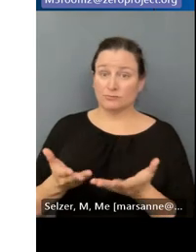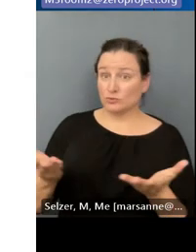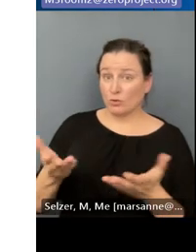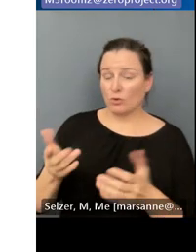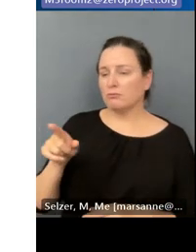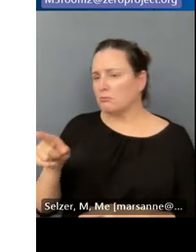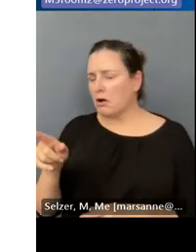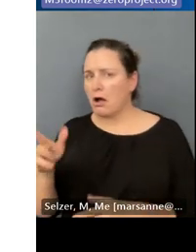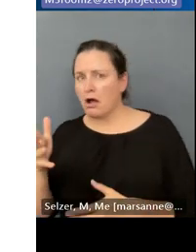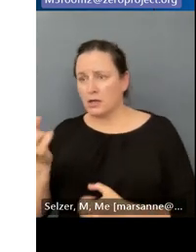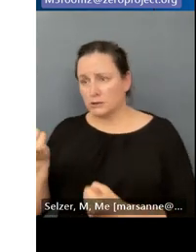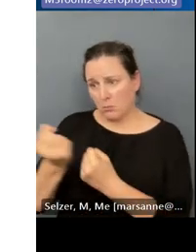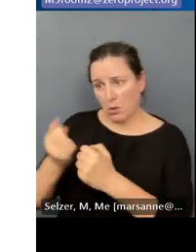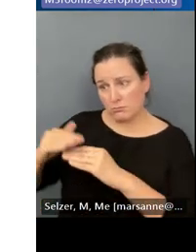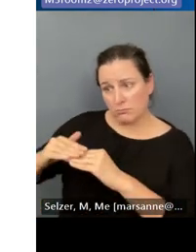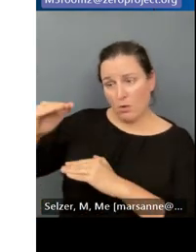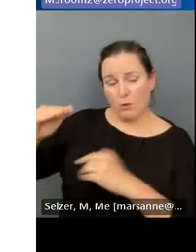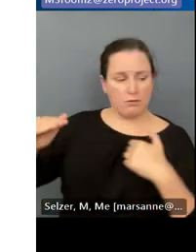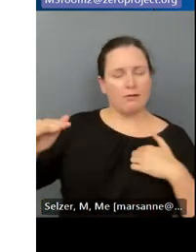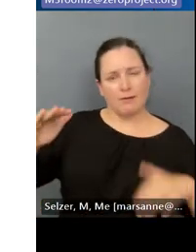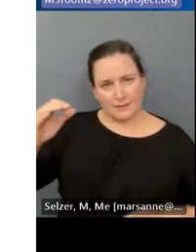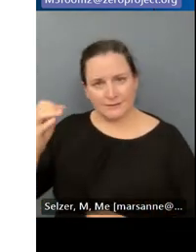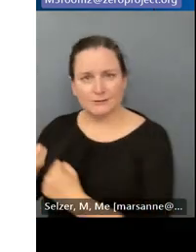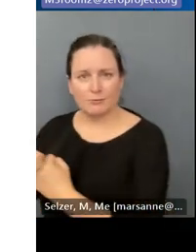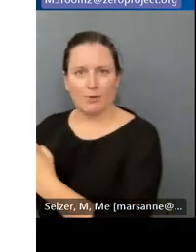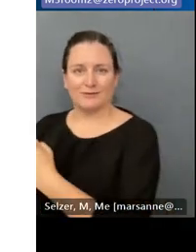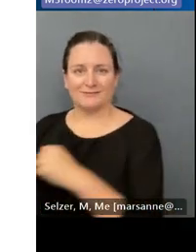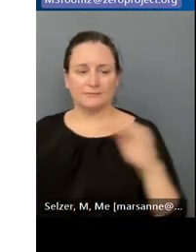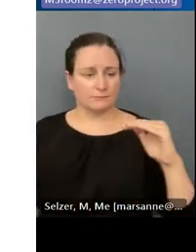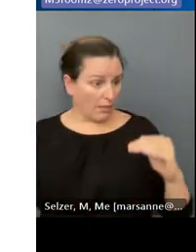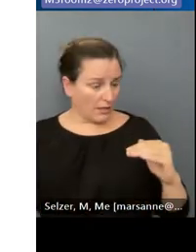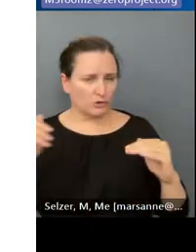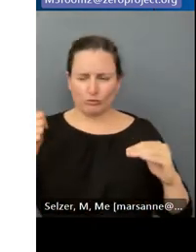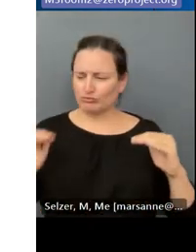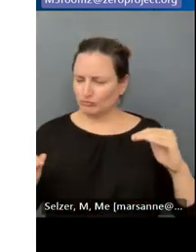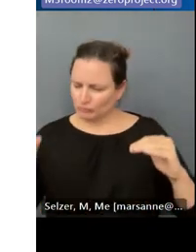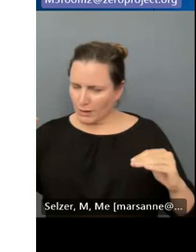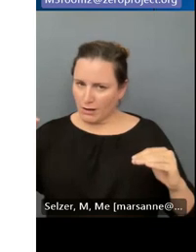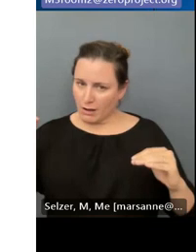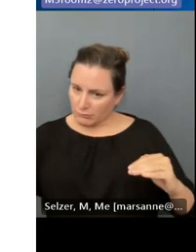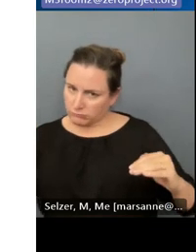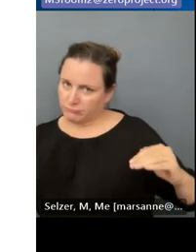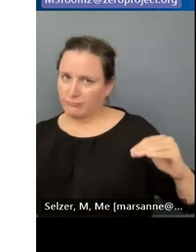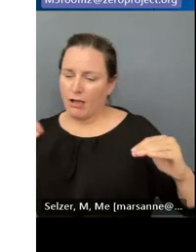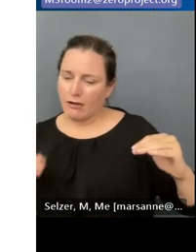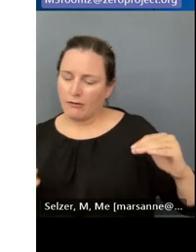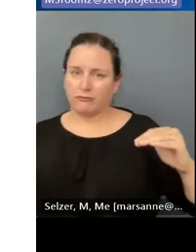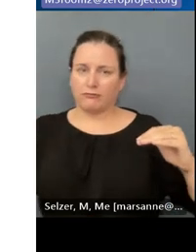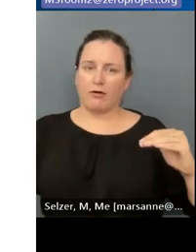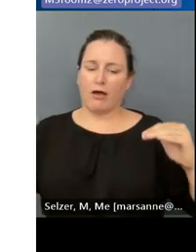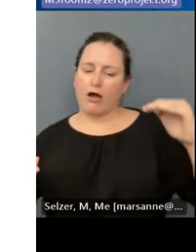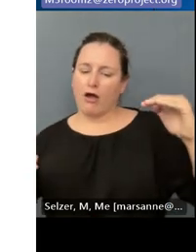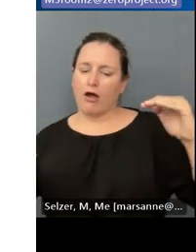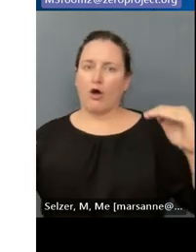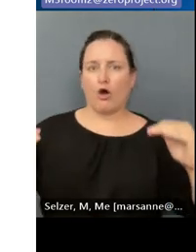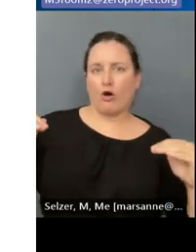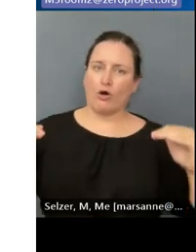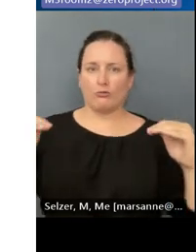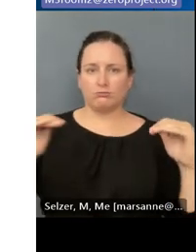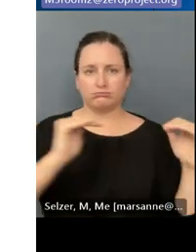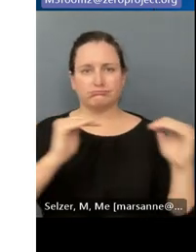most. We are responsible for building a way to achieve it. We believe in the